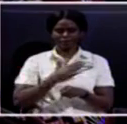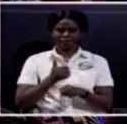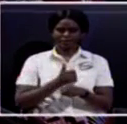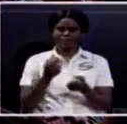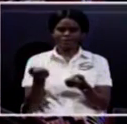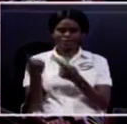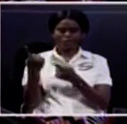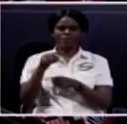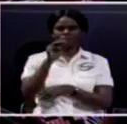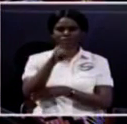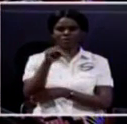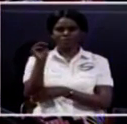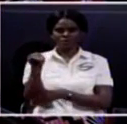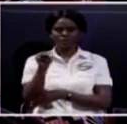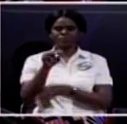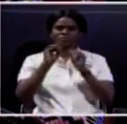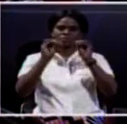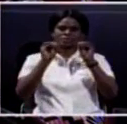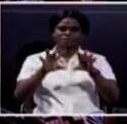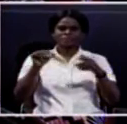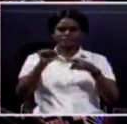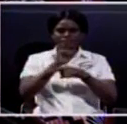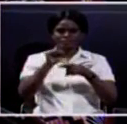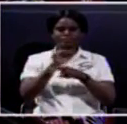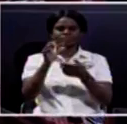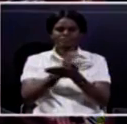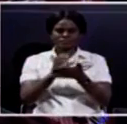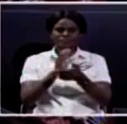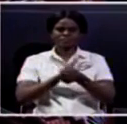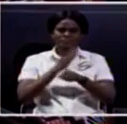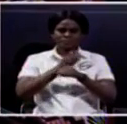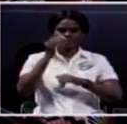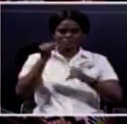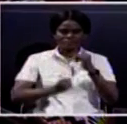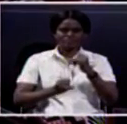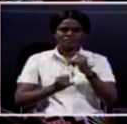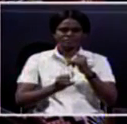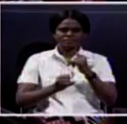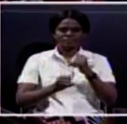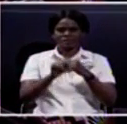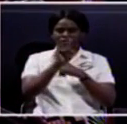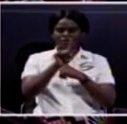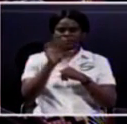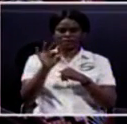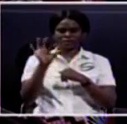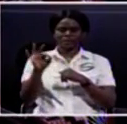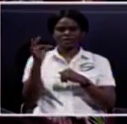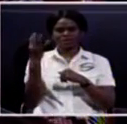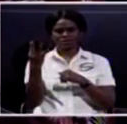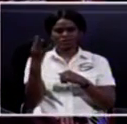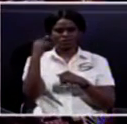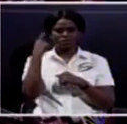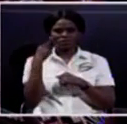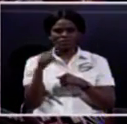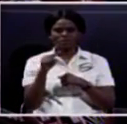Malcolm Moffat Teachers College to train as a primary school teacher. Then later on, 1994, I went to ZAMISE, the